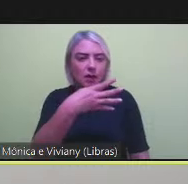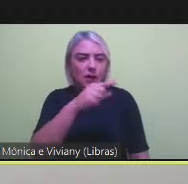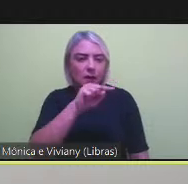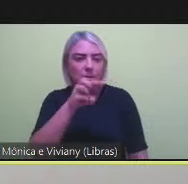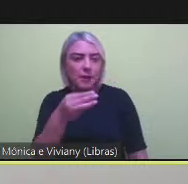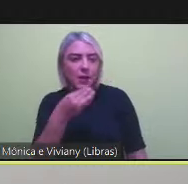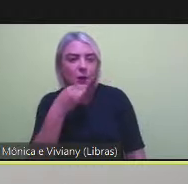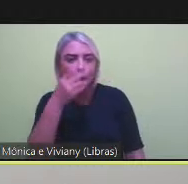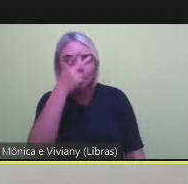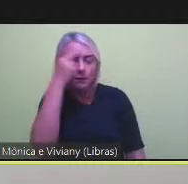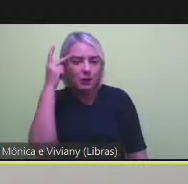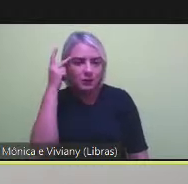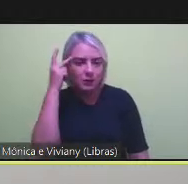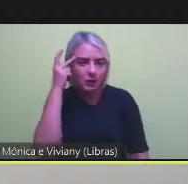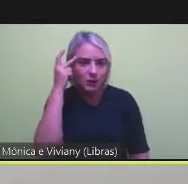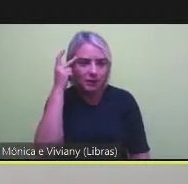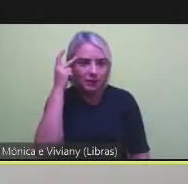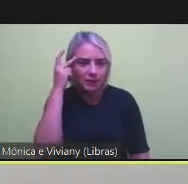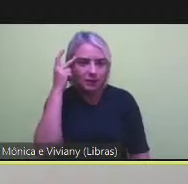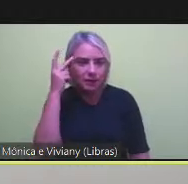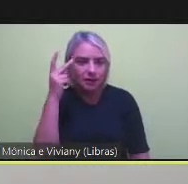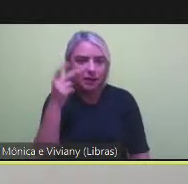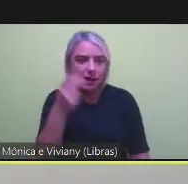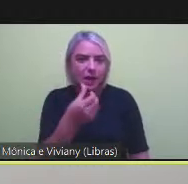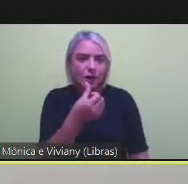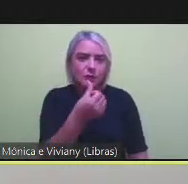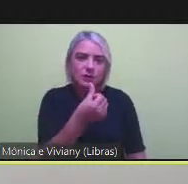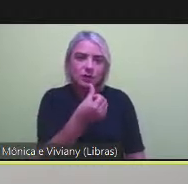417,000 millions of inhabitants.